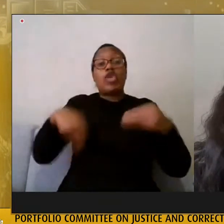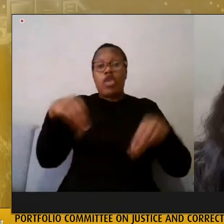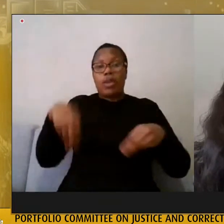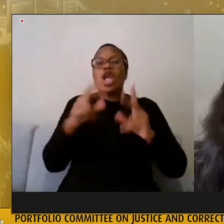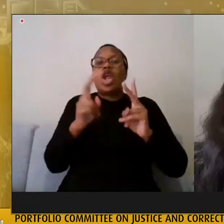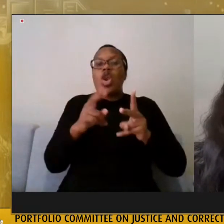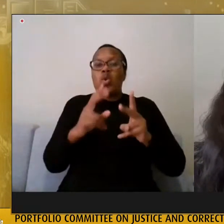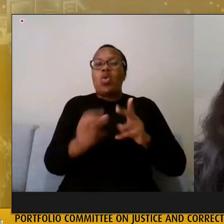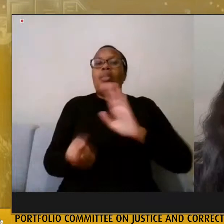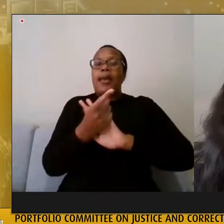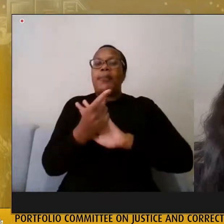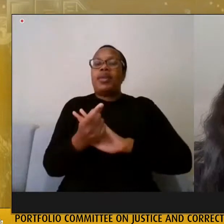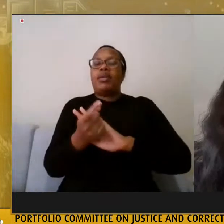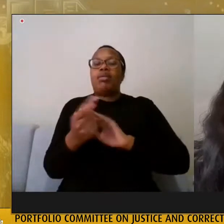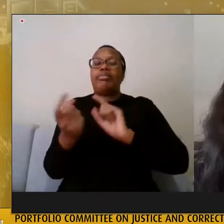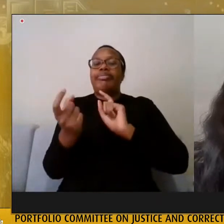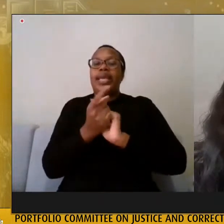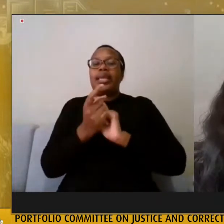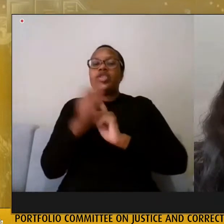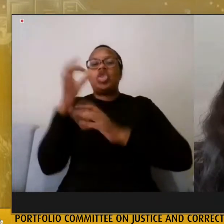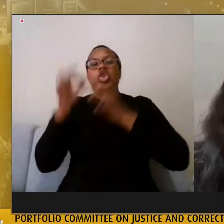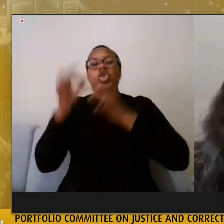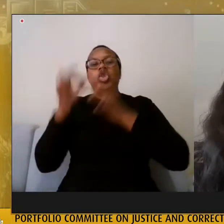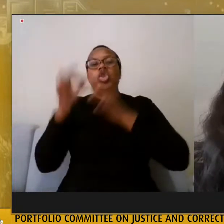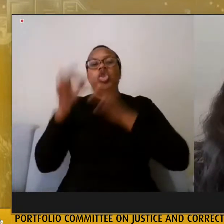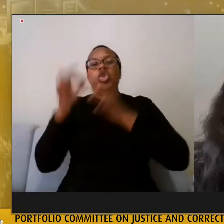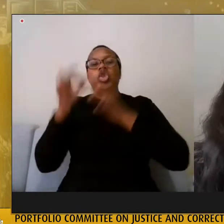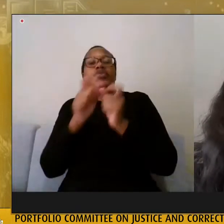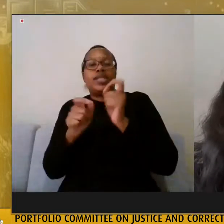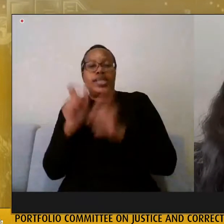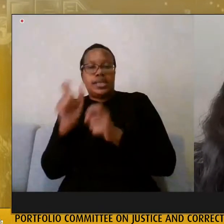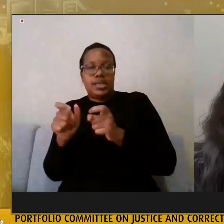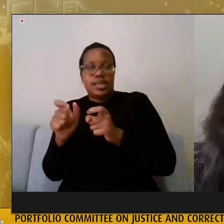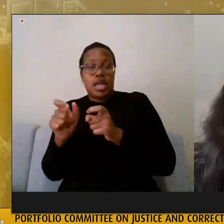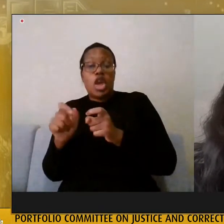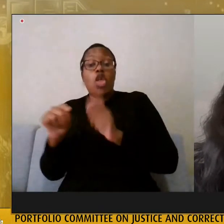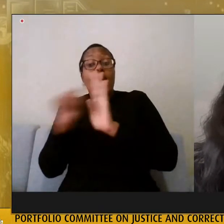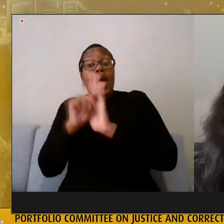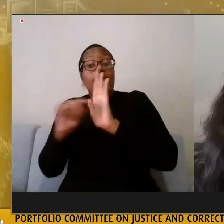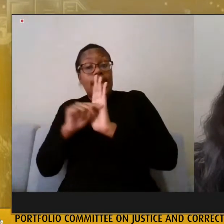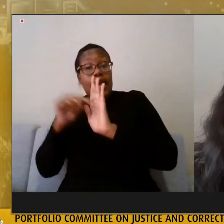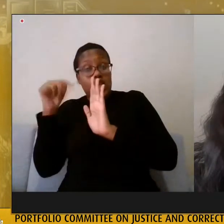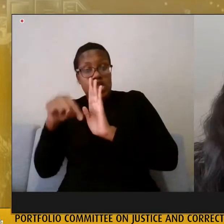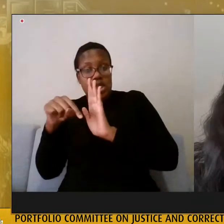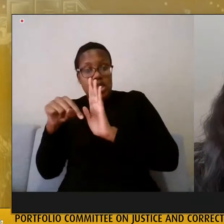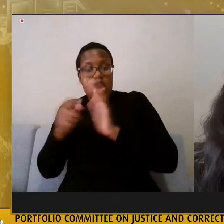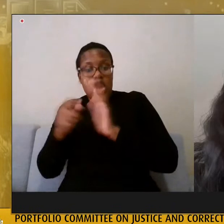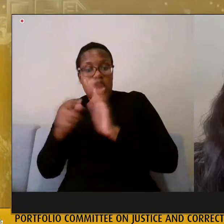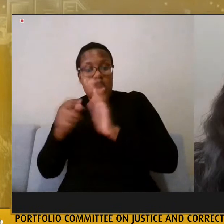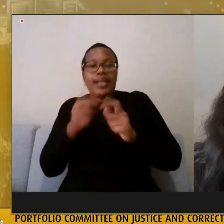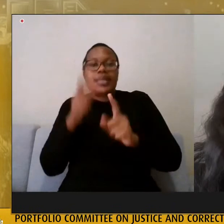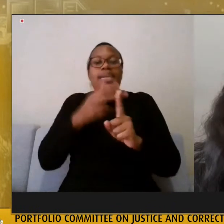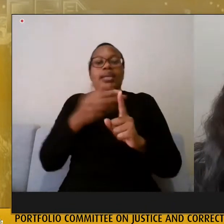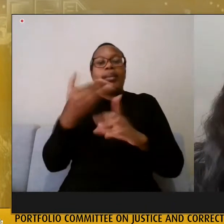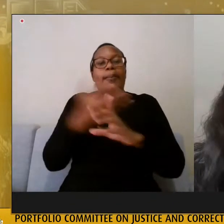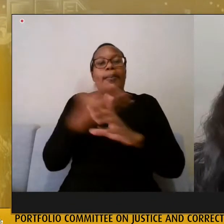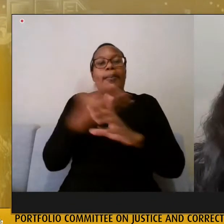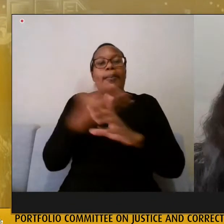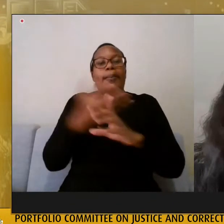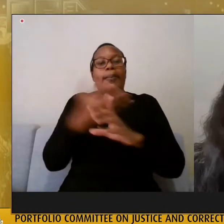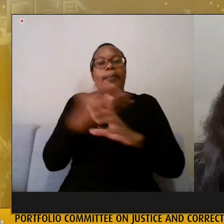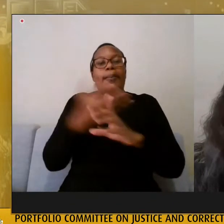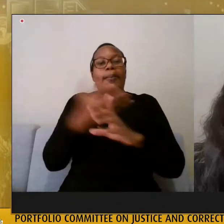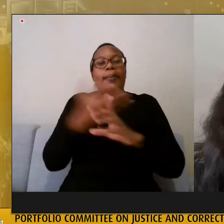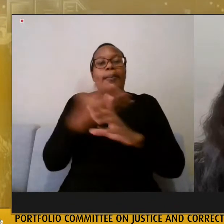against judicial officers are dealt with in misconduct inquiries. So